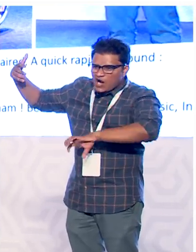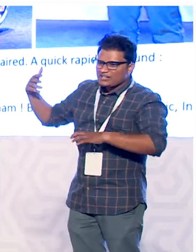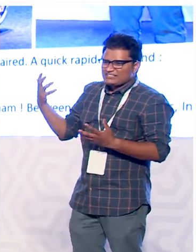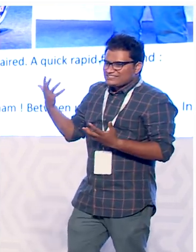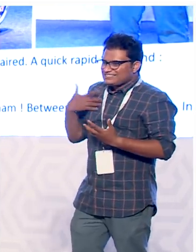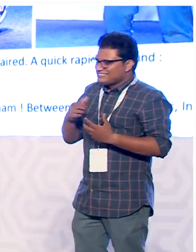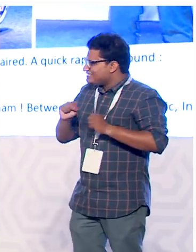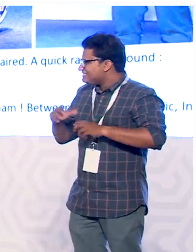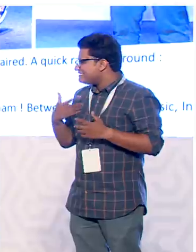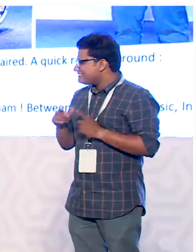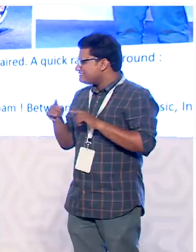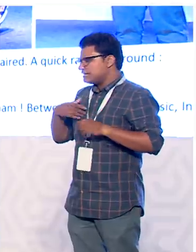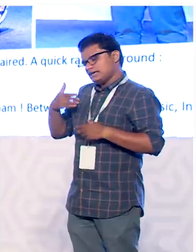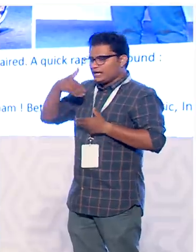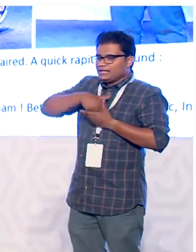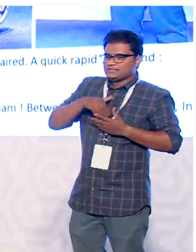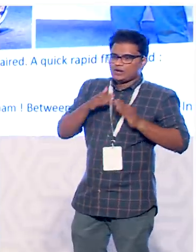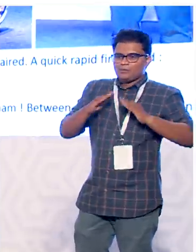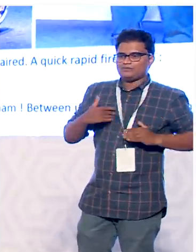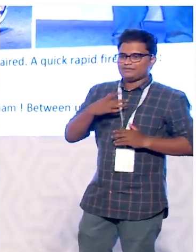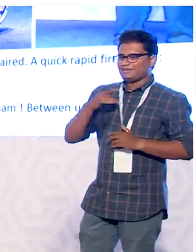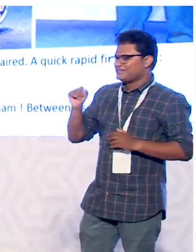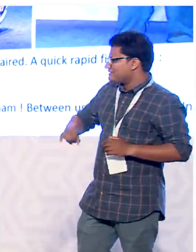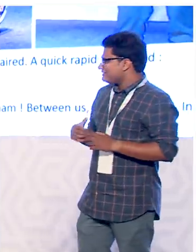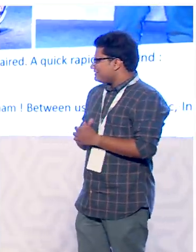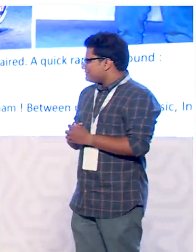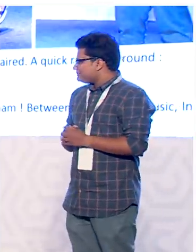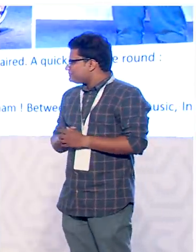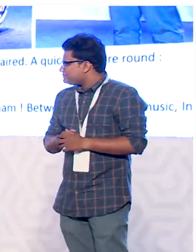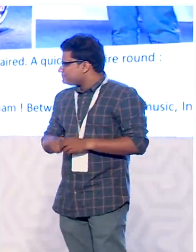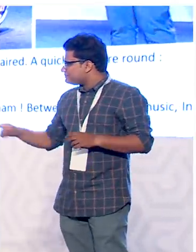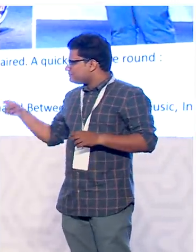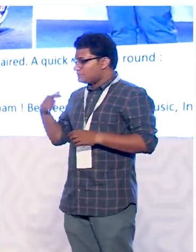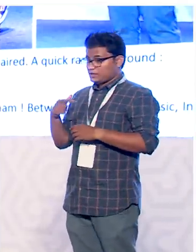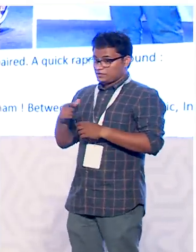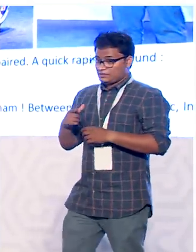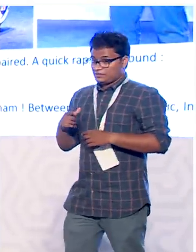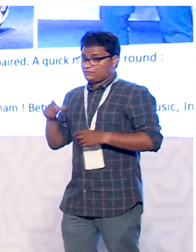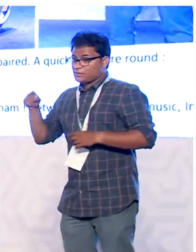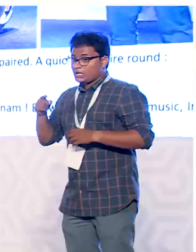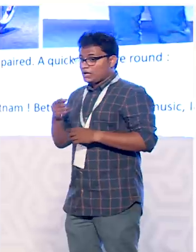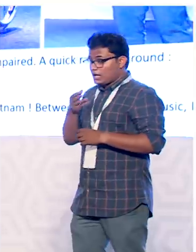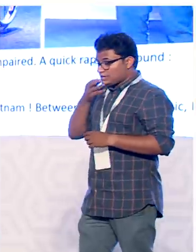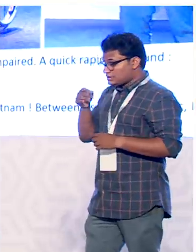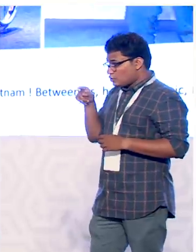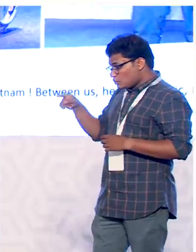reflectors looking at us. So indoor is definitely better for me. So being right or being kind?